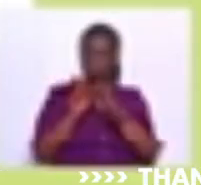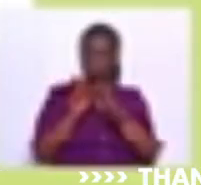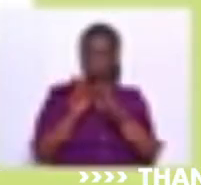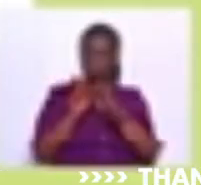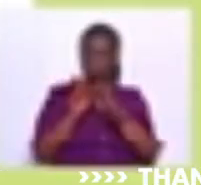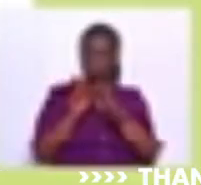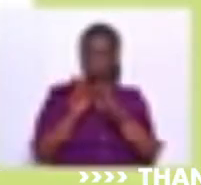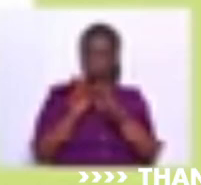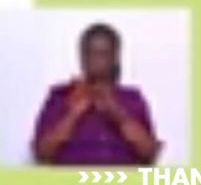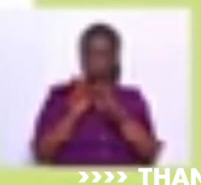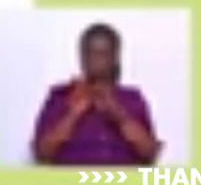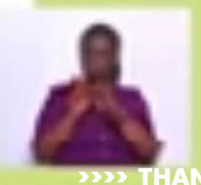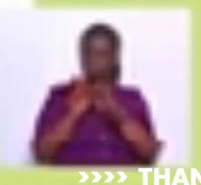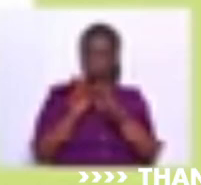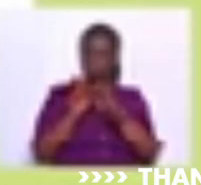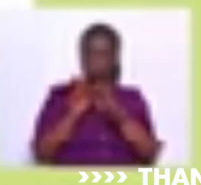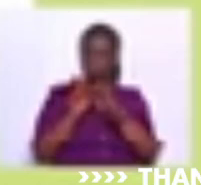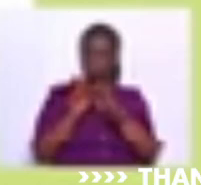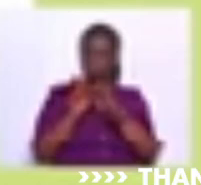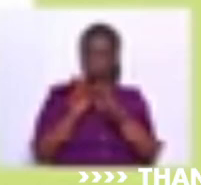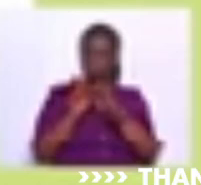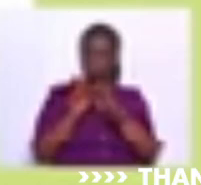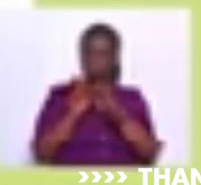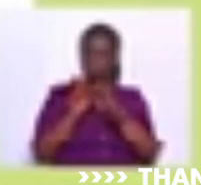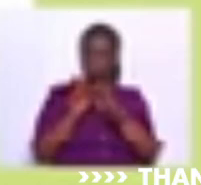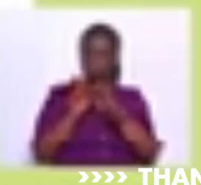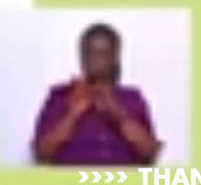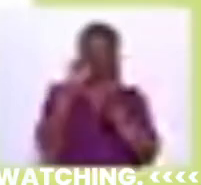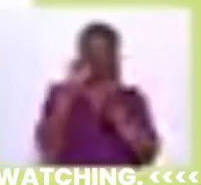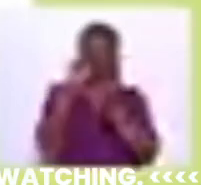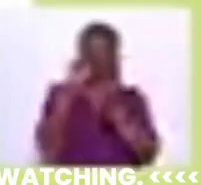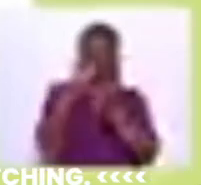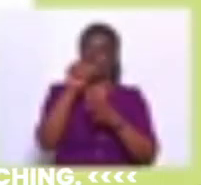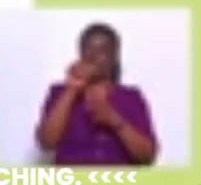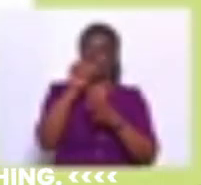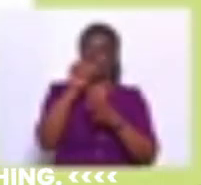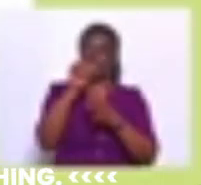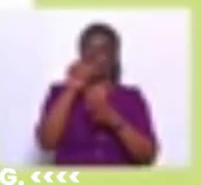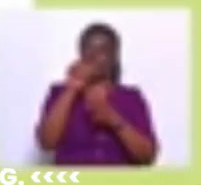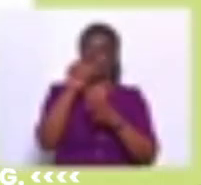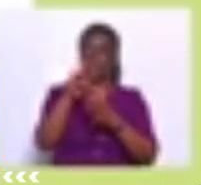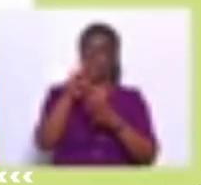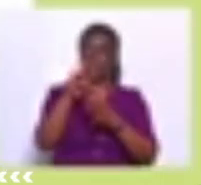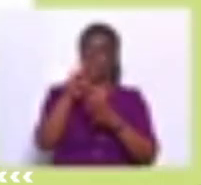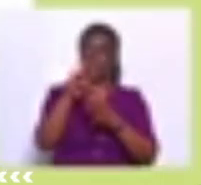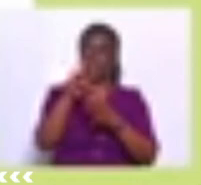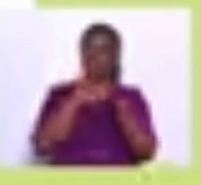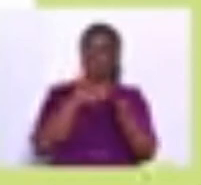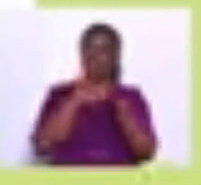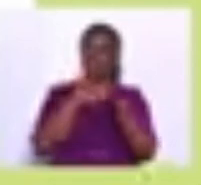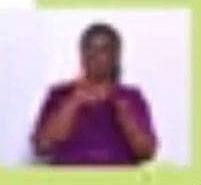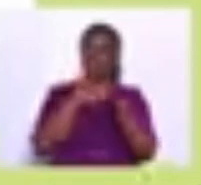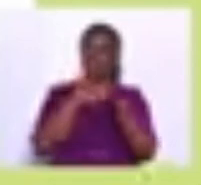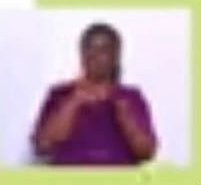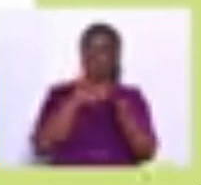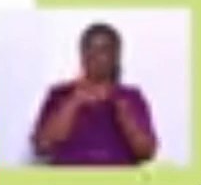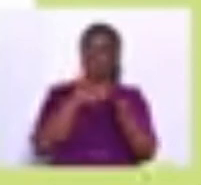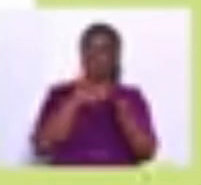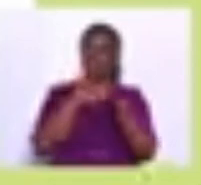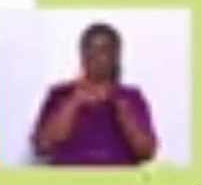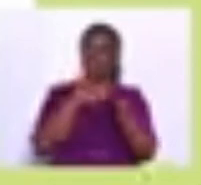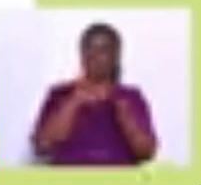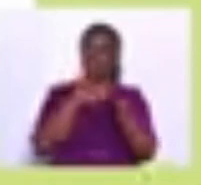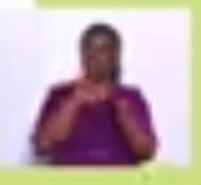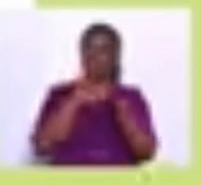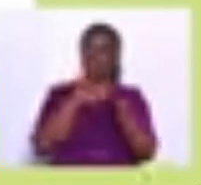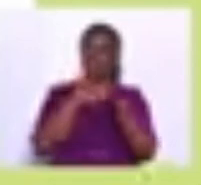corner, you've got New Zealand, heavy meat eaters, heavy loads of animal fat. Right down at the bottom, you've got Thailand,